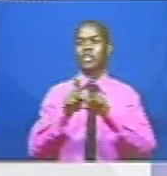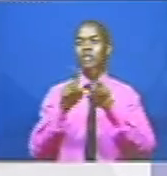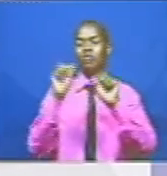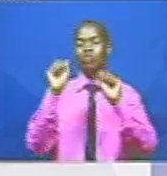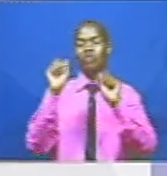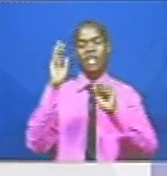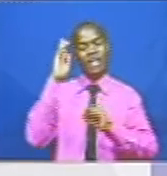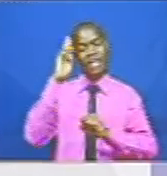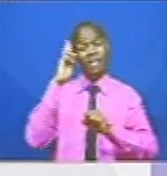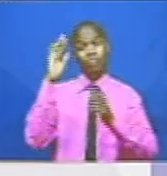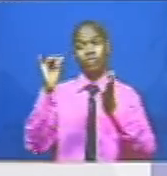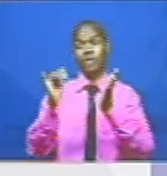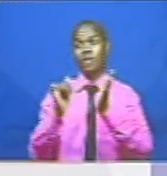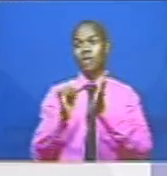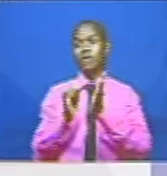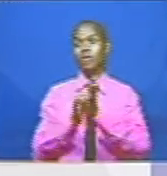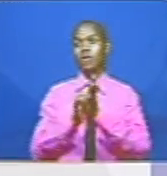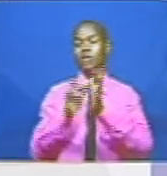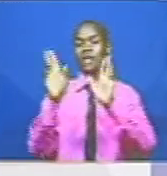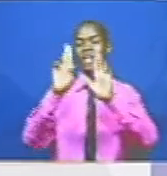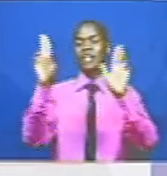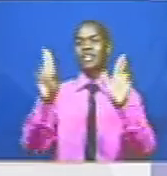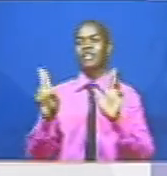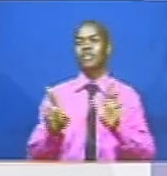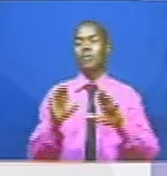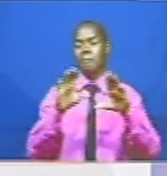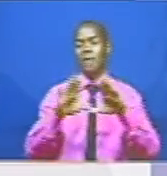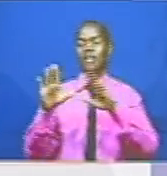that international market,